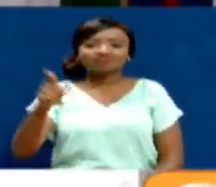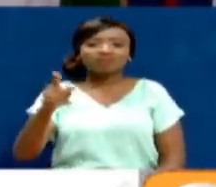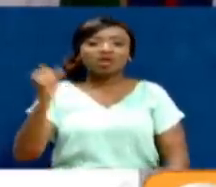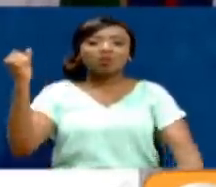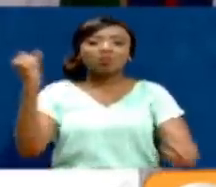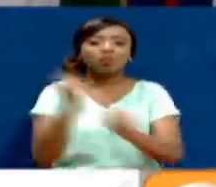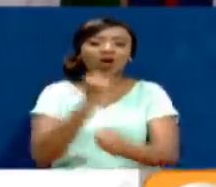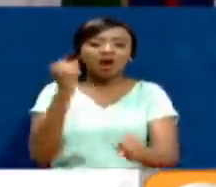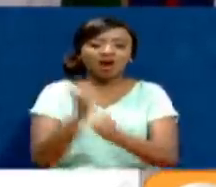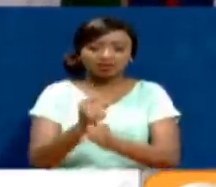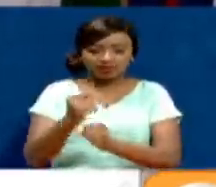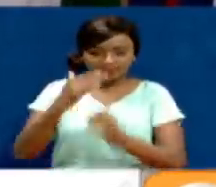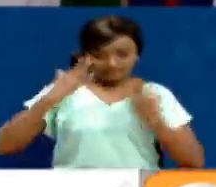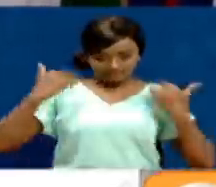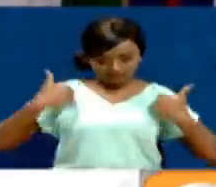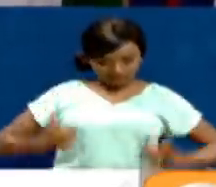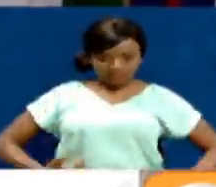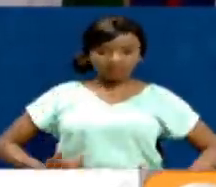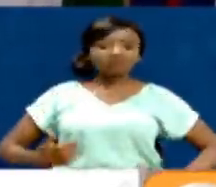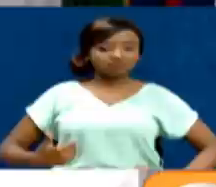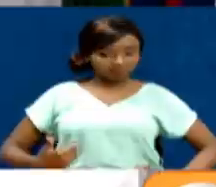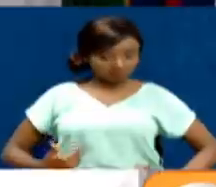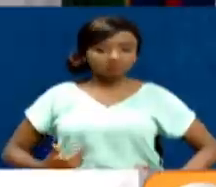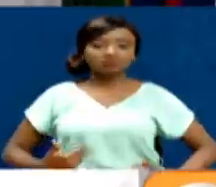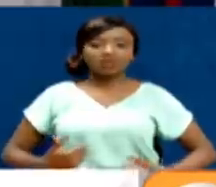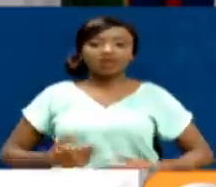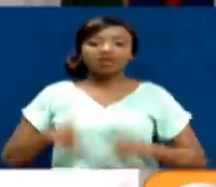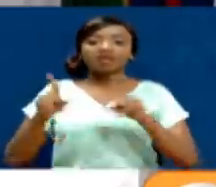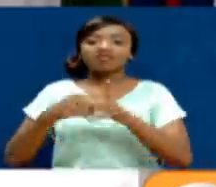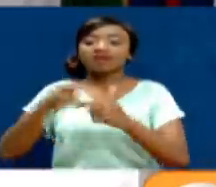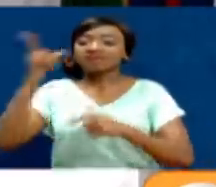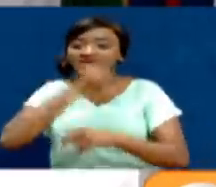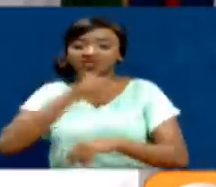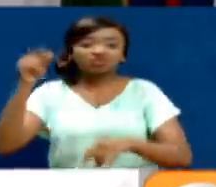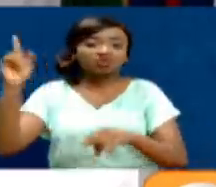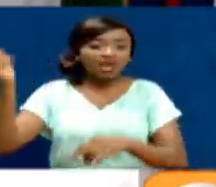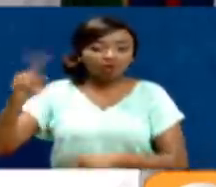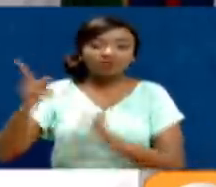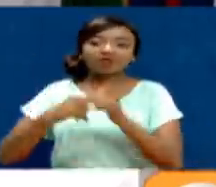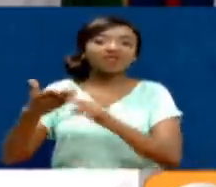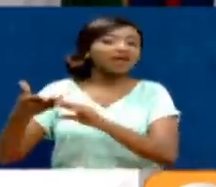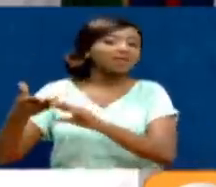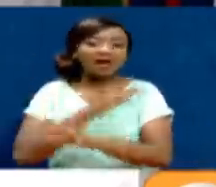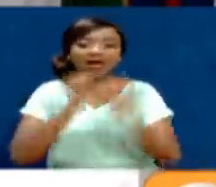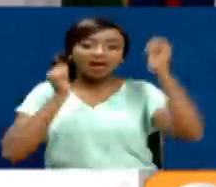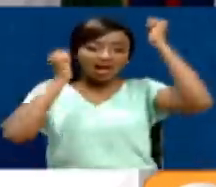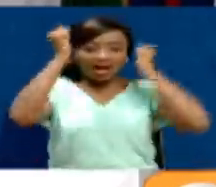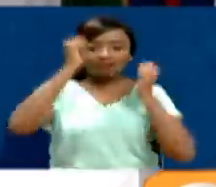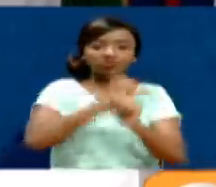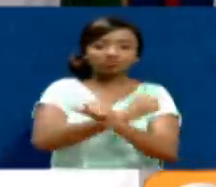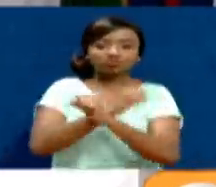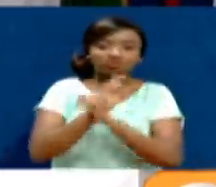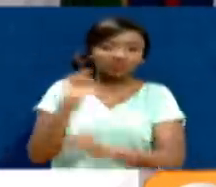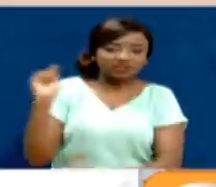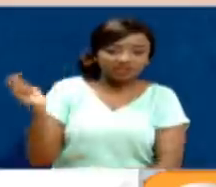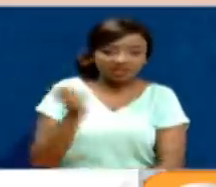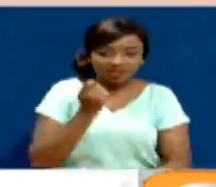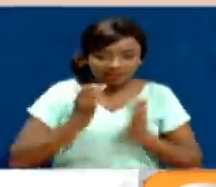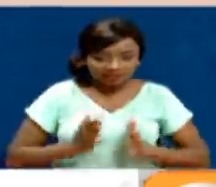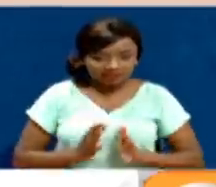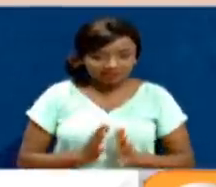Yeye ni mfanyikazi wangu, ni jemedari wangu, akimaliza kazi ya Nairobi, atarudi jeshi kulinda wananchi wa taifa la